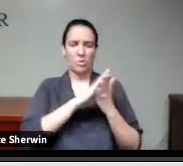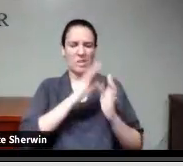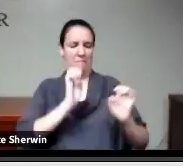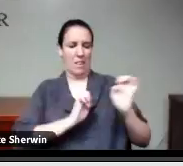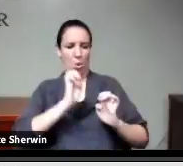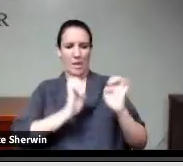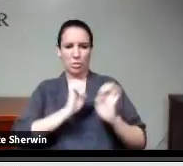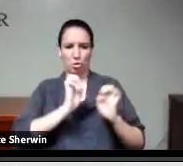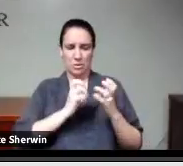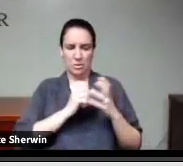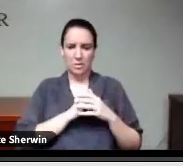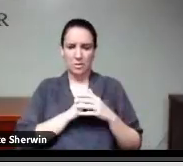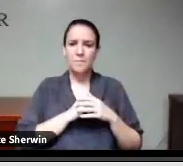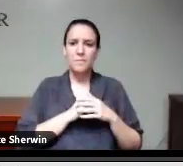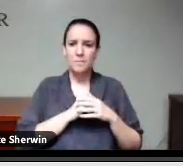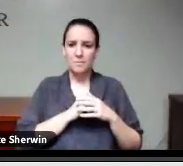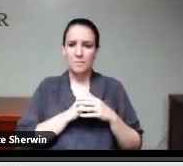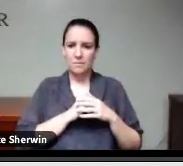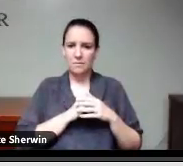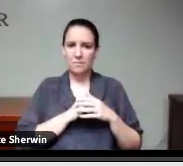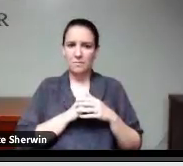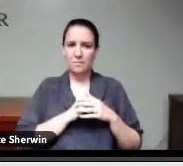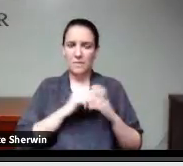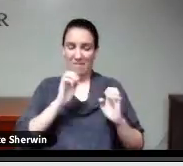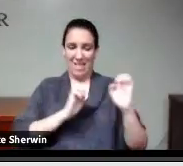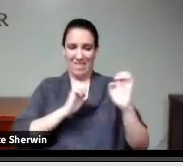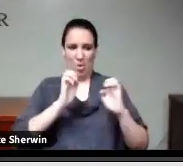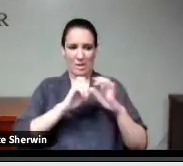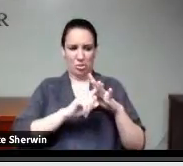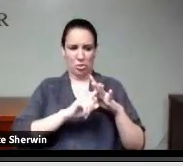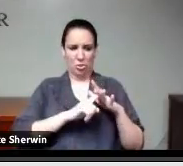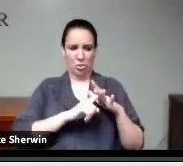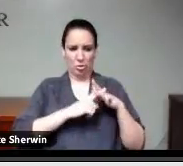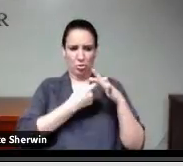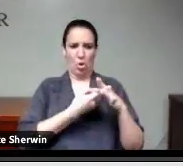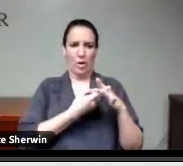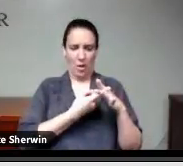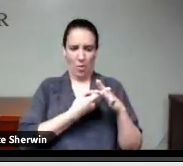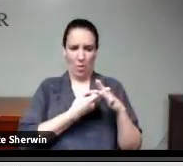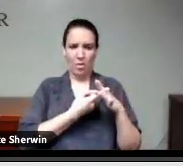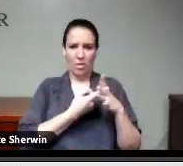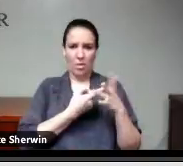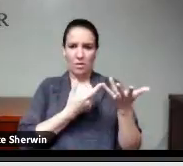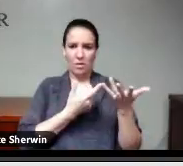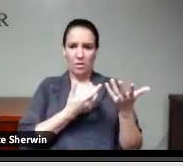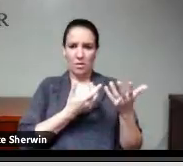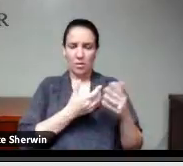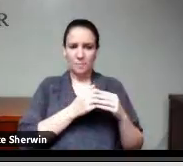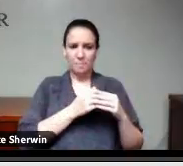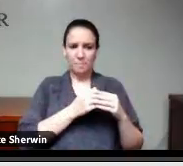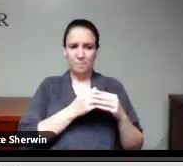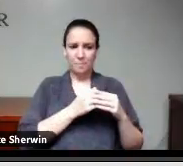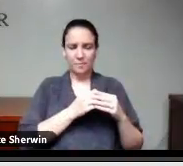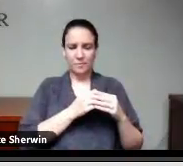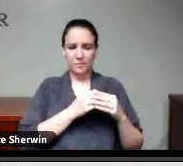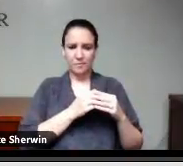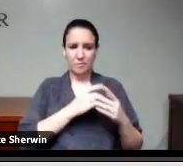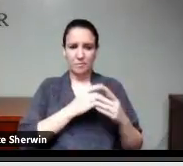about evaluation starting with the fact that most of the time what we're evaluating is either